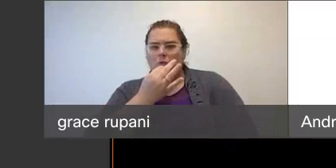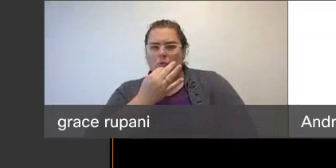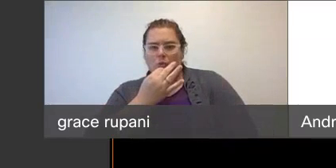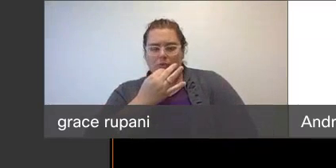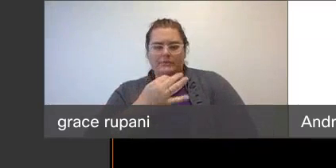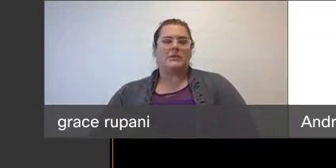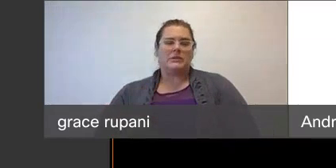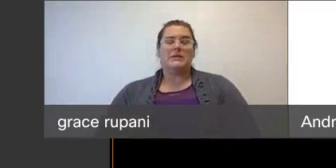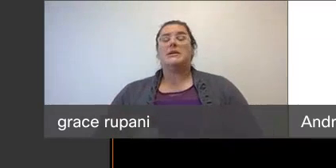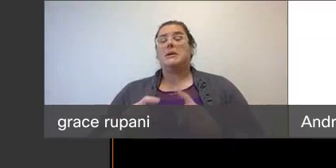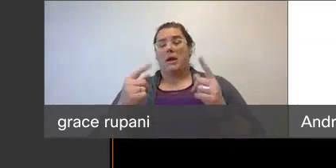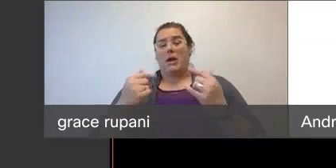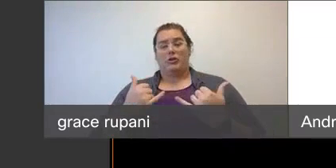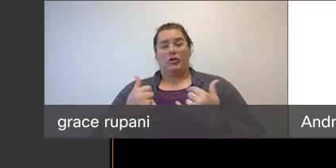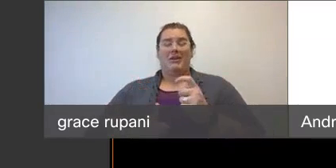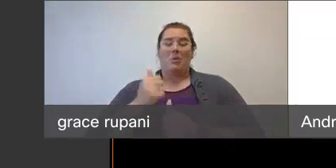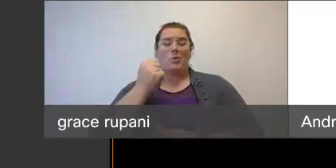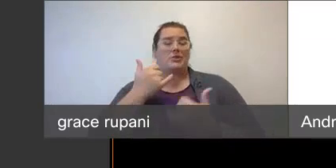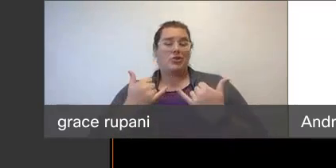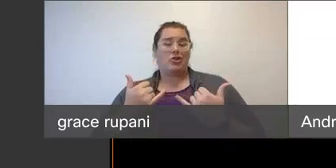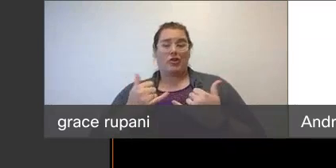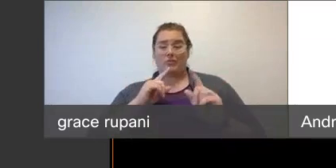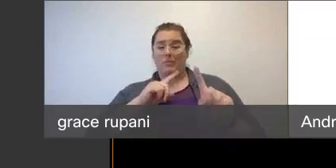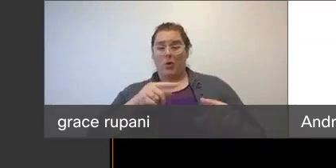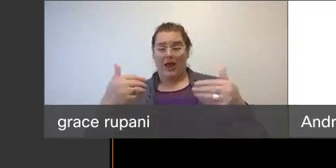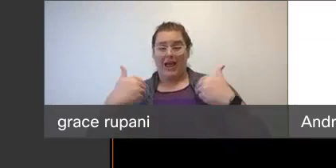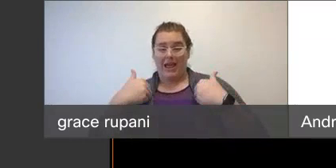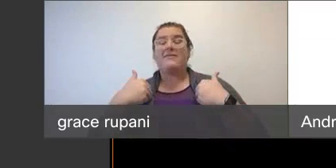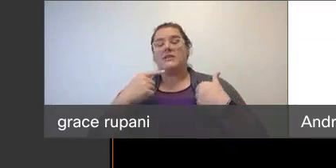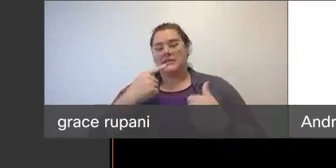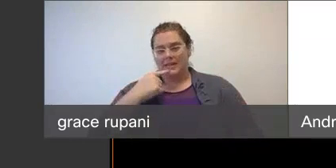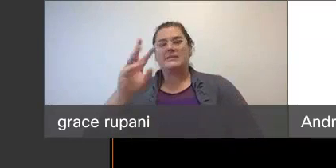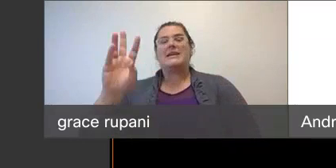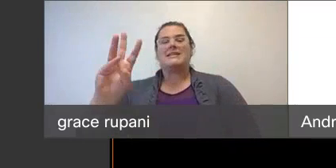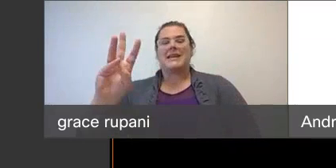But the current report, the most current report I have indicates 63%.